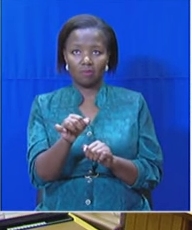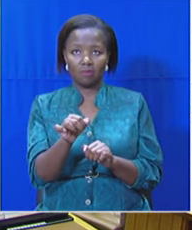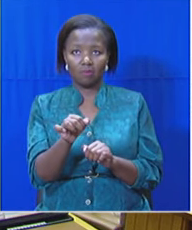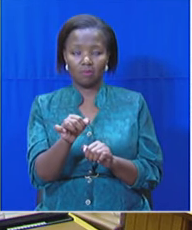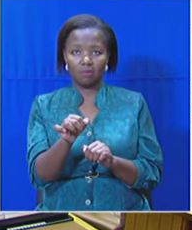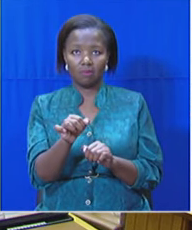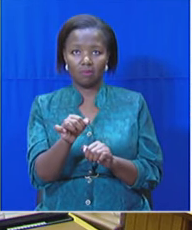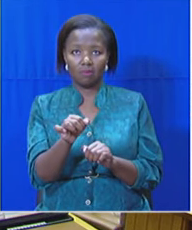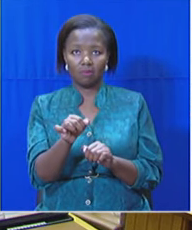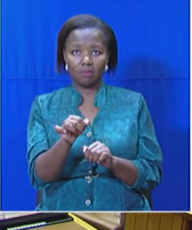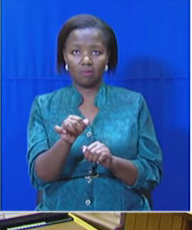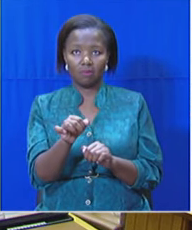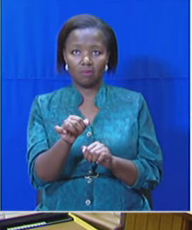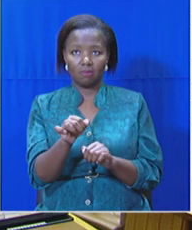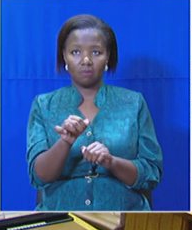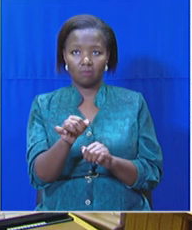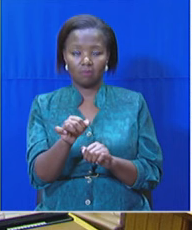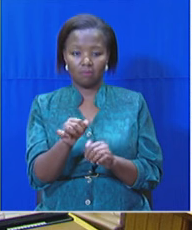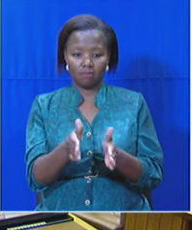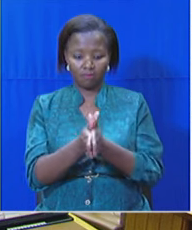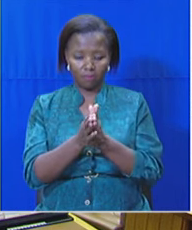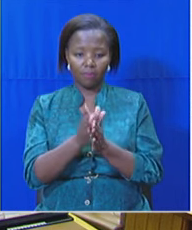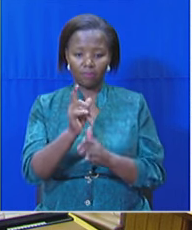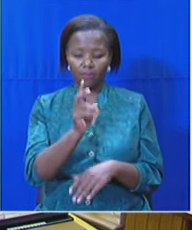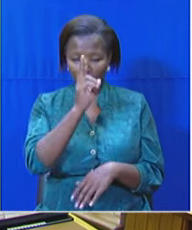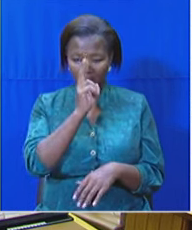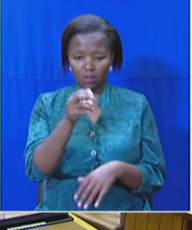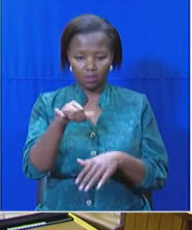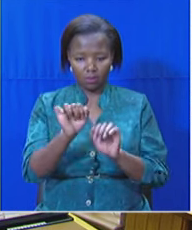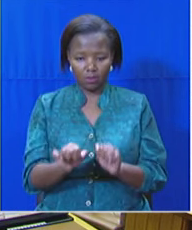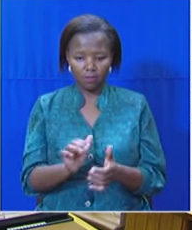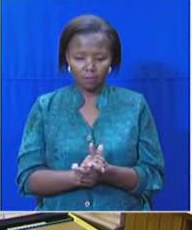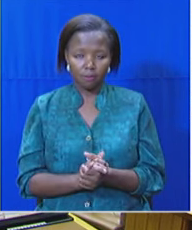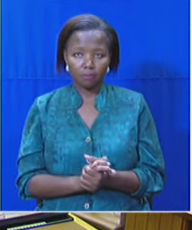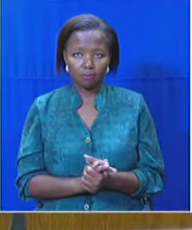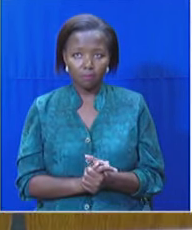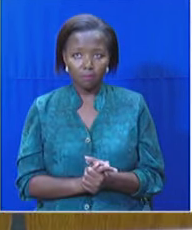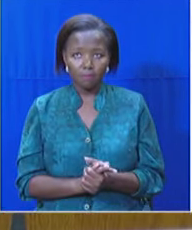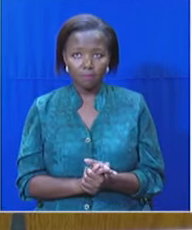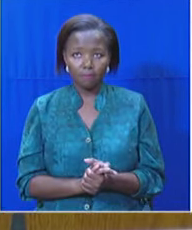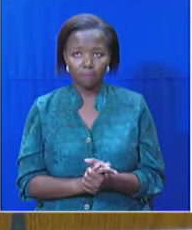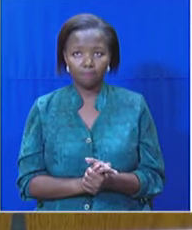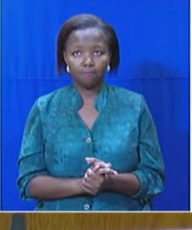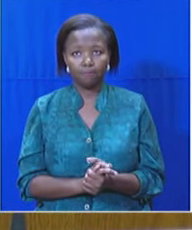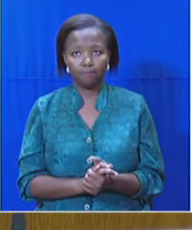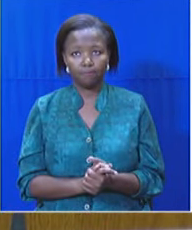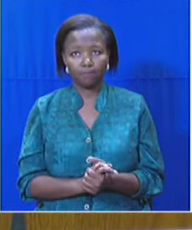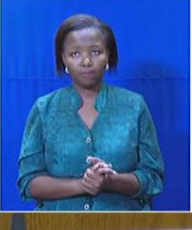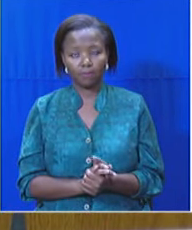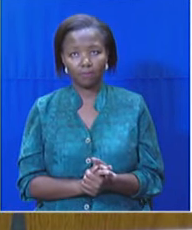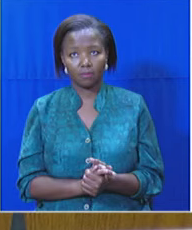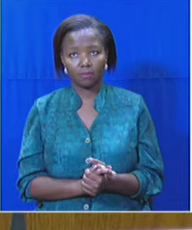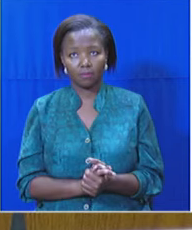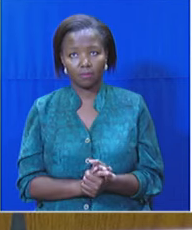I accept that, Honourable Chair. Honorable Through you. member. Yes, continue. Yes. I want to speak to the